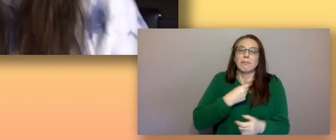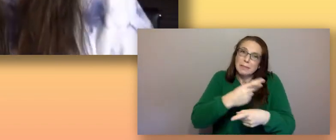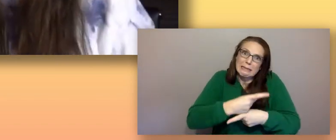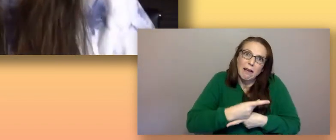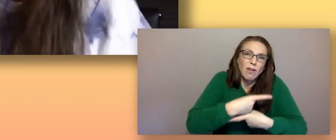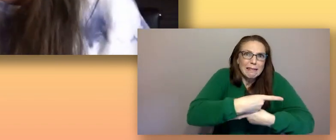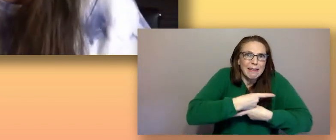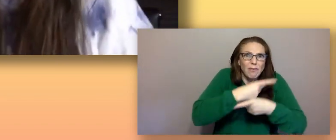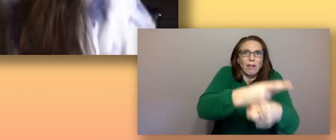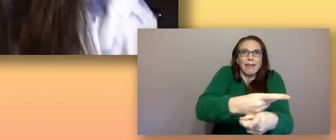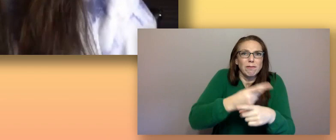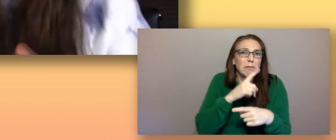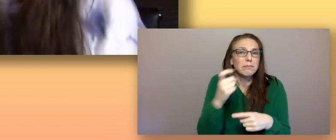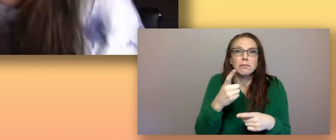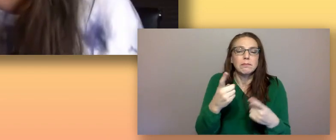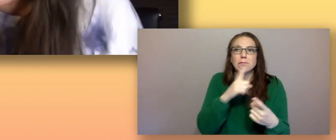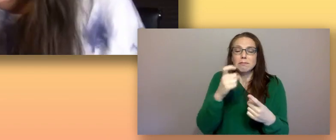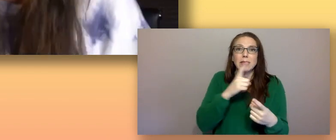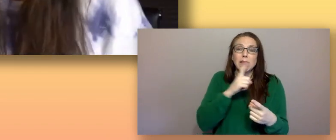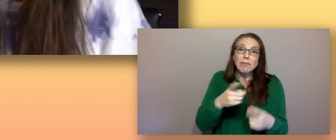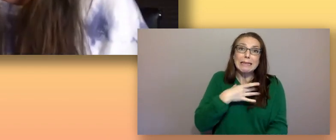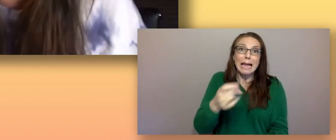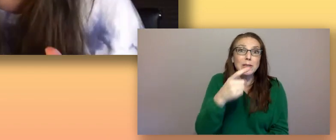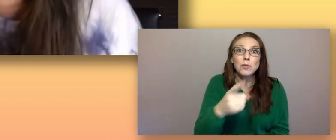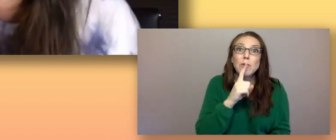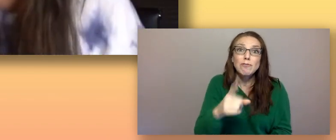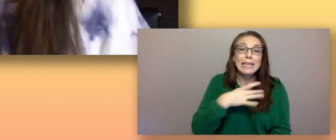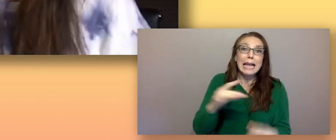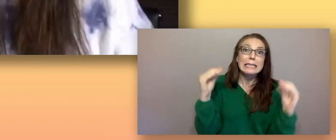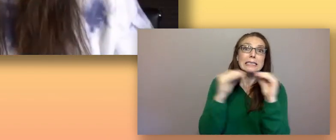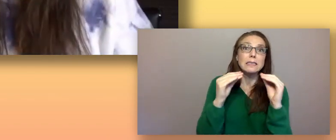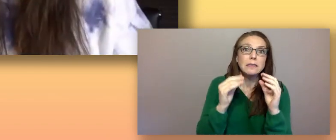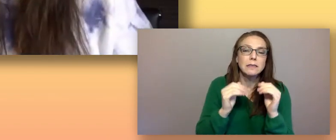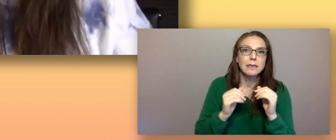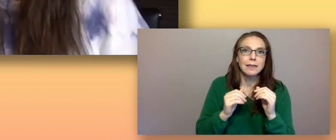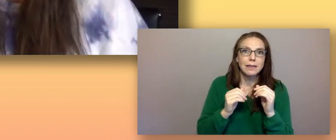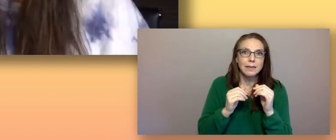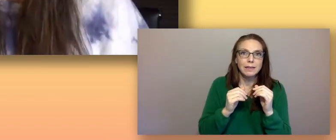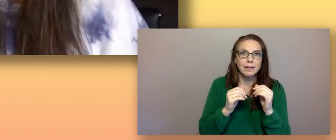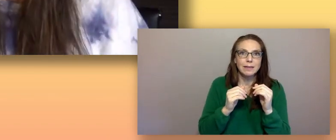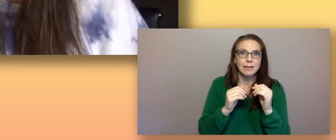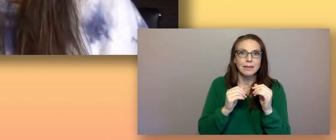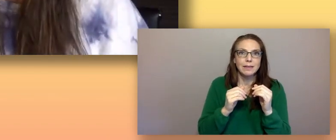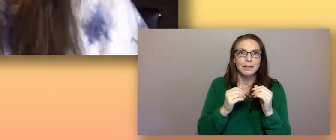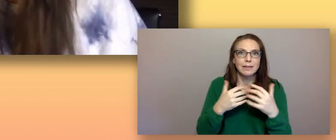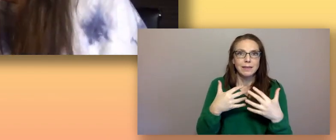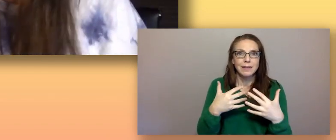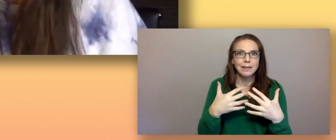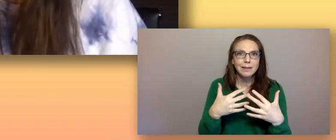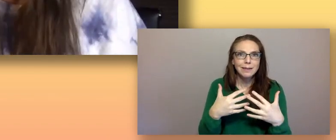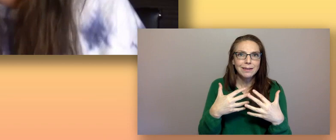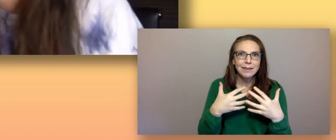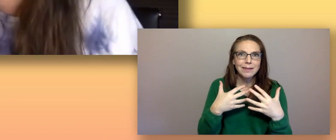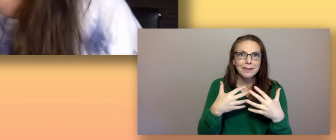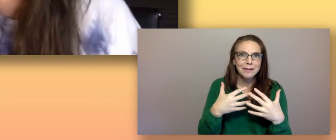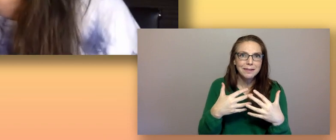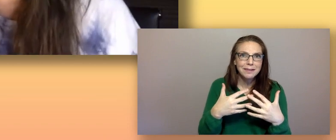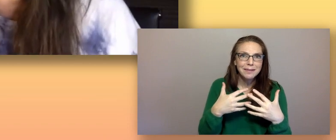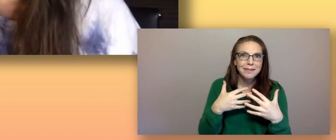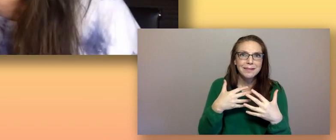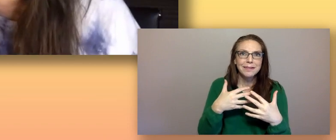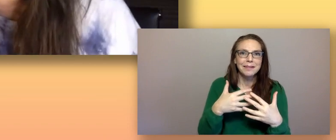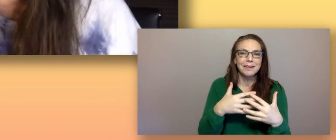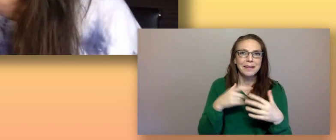myself physically and emotionally because I guess I really like you and I really like kissing you. And by then I was totally out of breath.